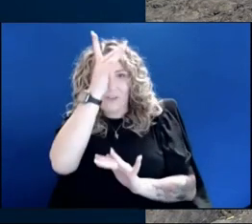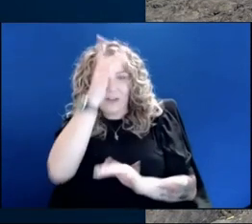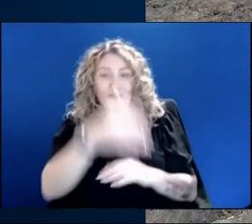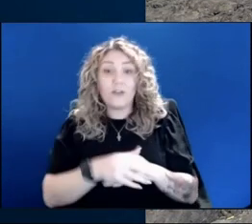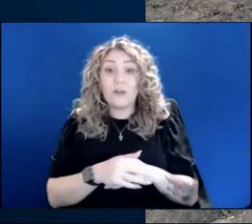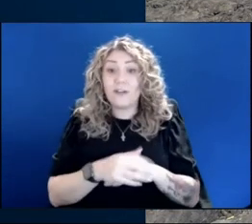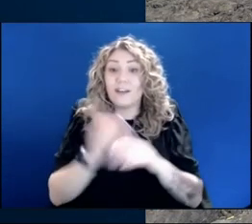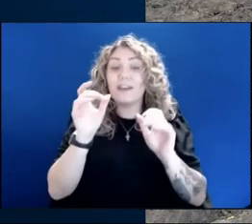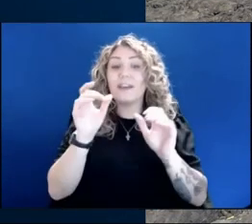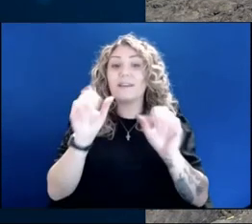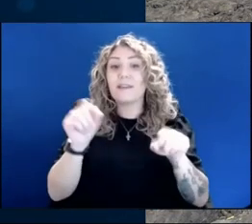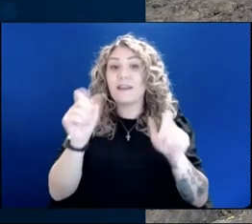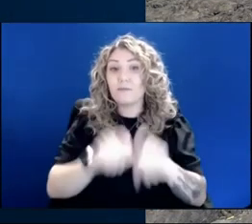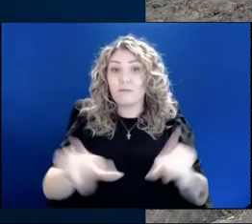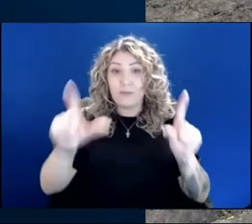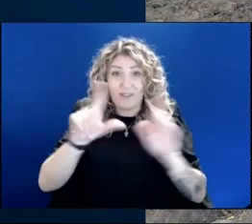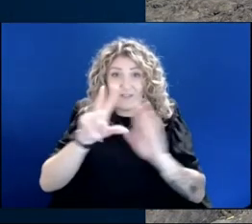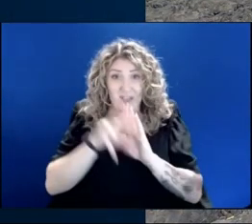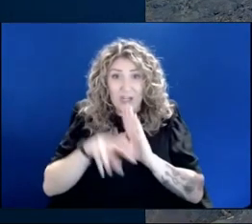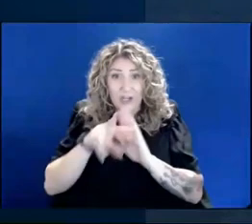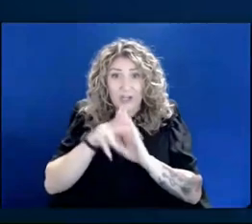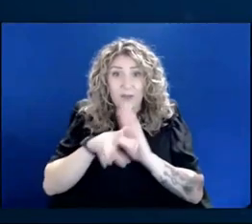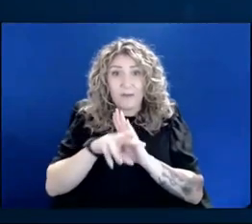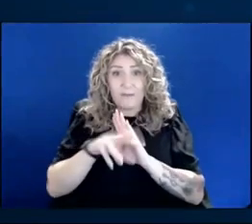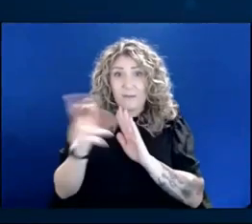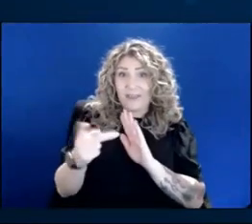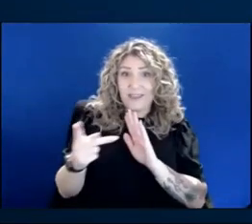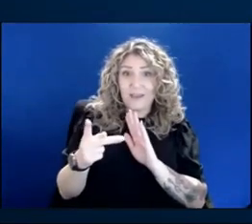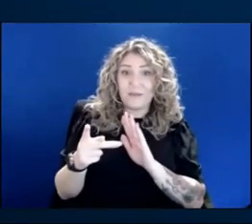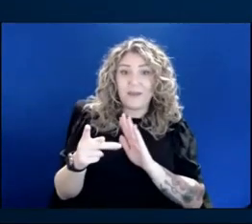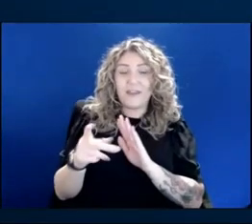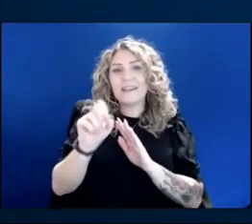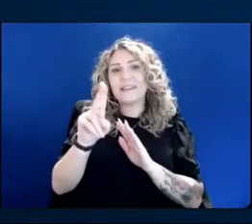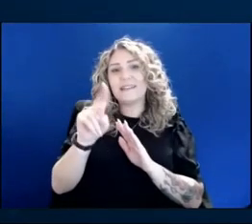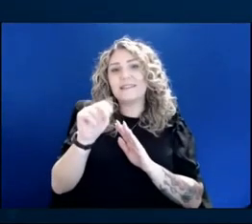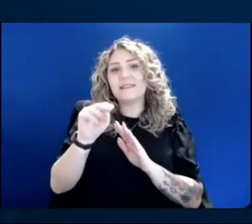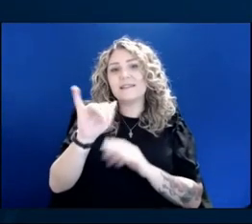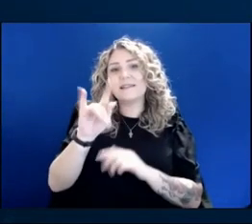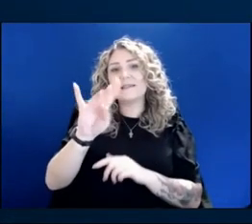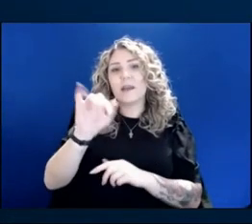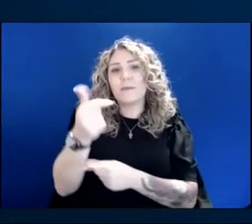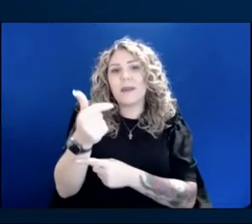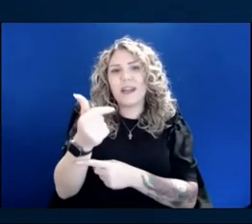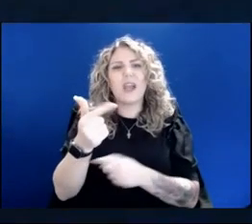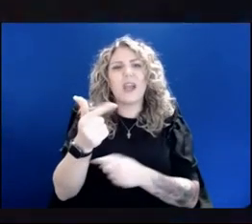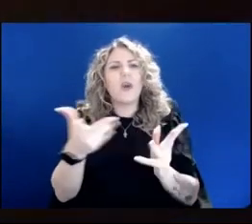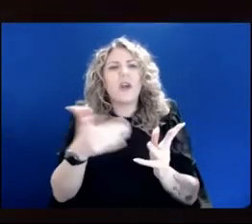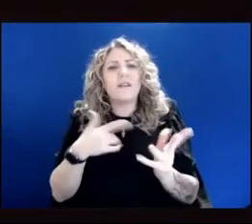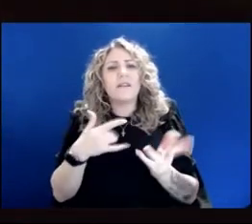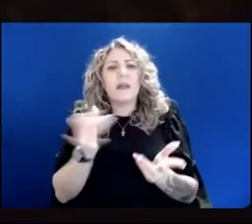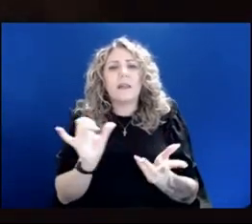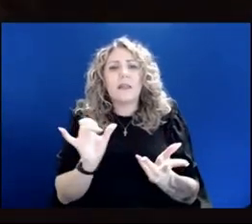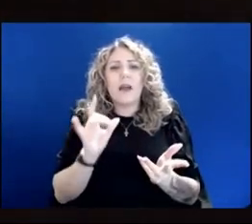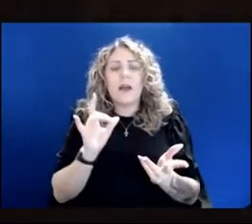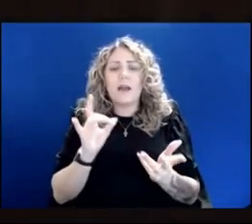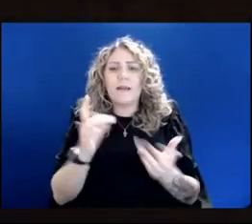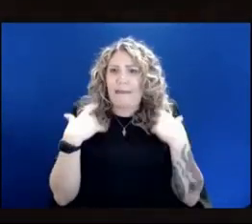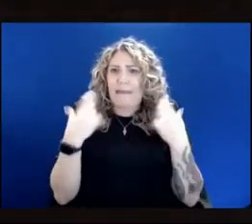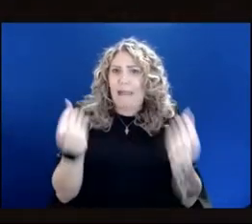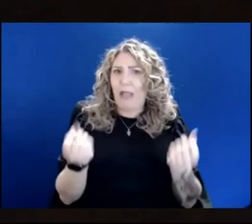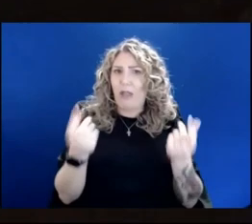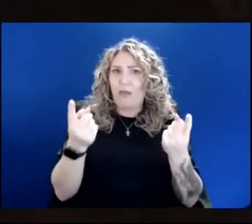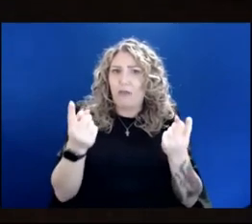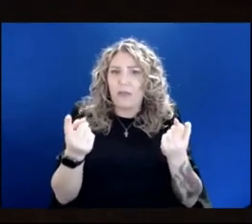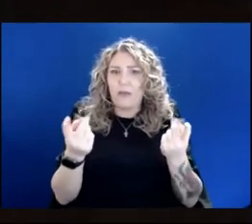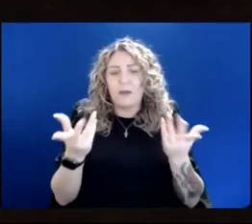don't know if guys, if we can pull the video up of them summiting, but what was that like? Tell us what that felt like. I mean, health wise, I know you said you had